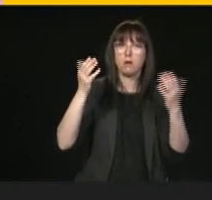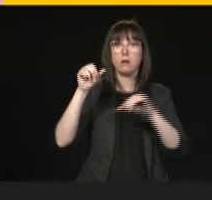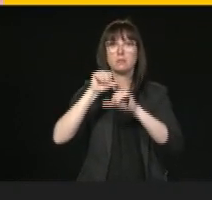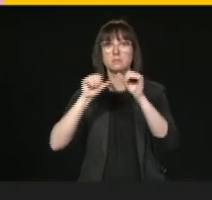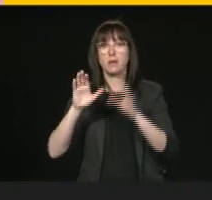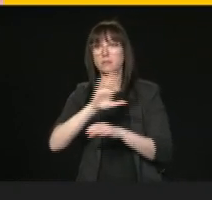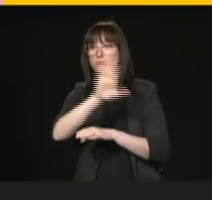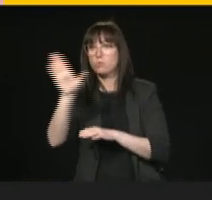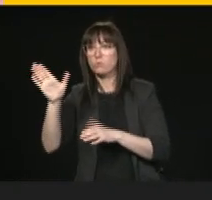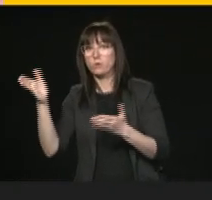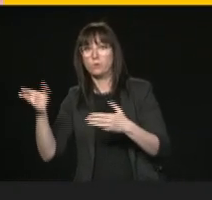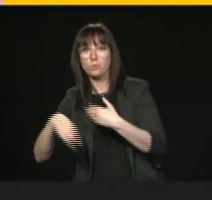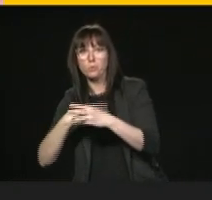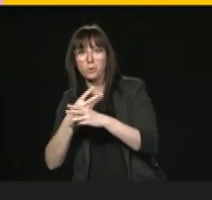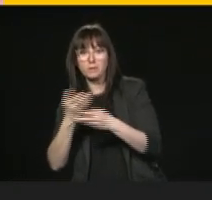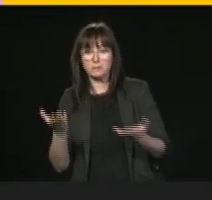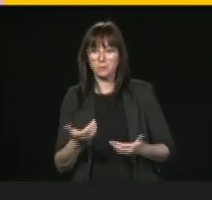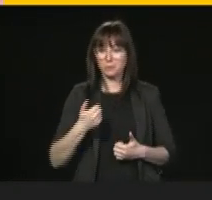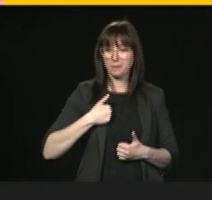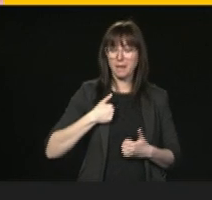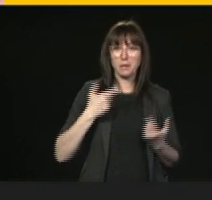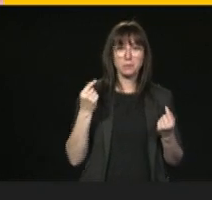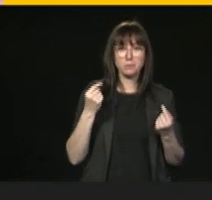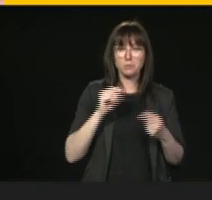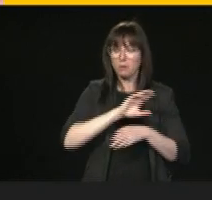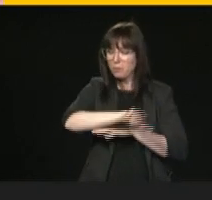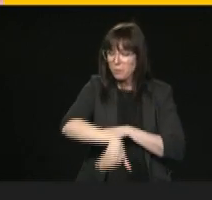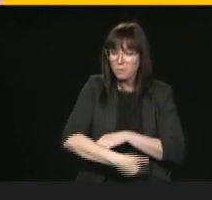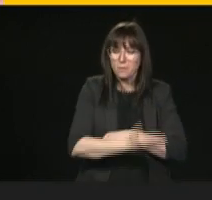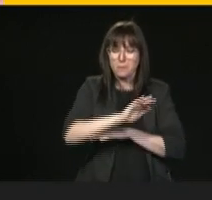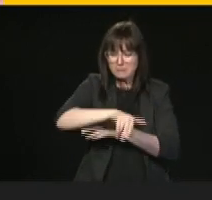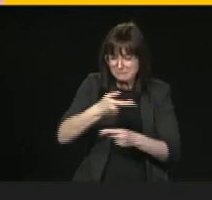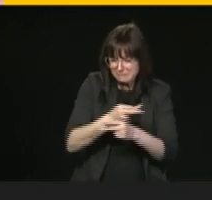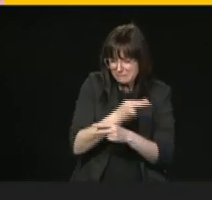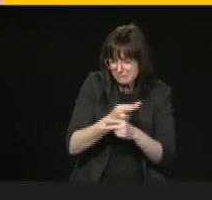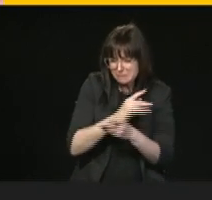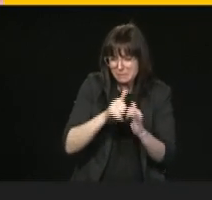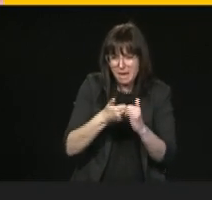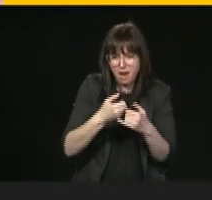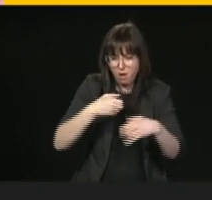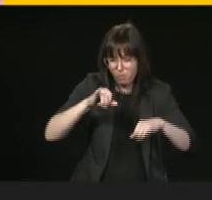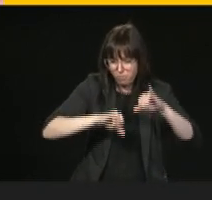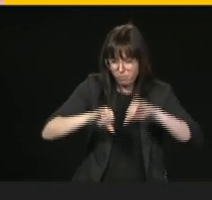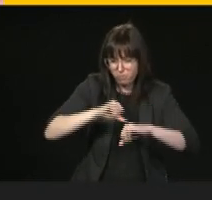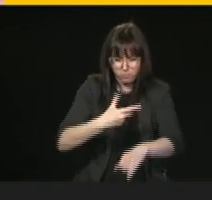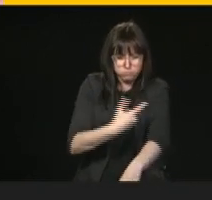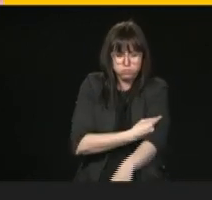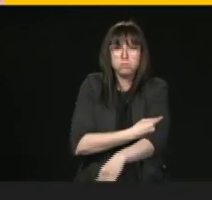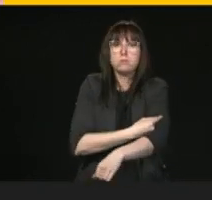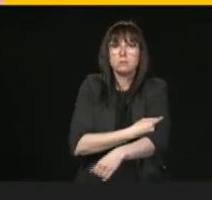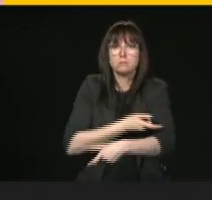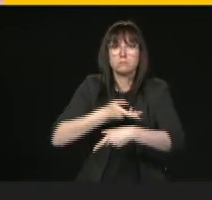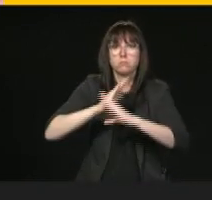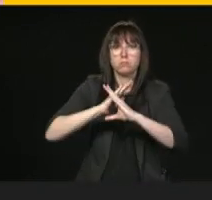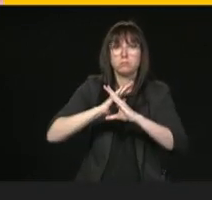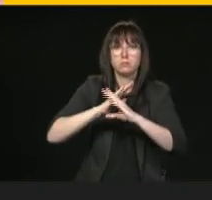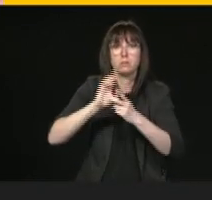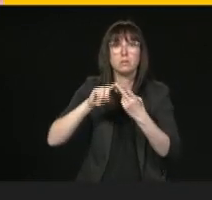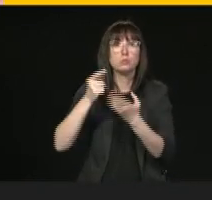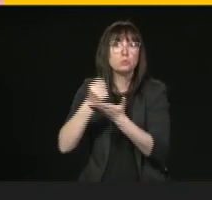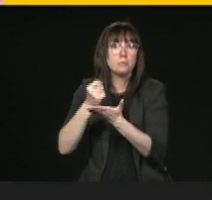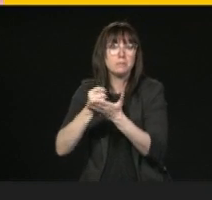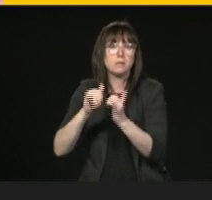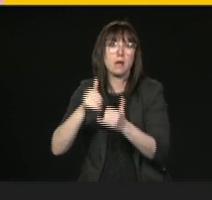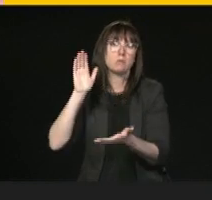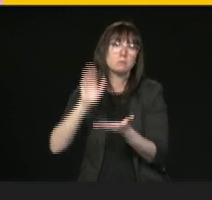day and night to try and find that vaccine, that treatment that would help also lessen the burden of illness, both here in Canada and around the